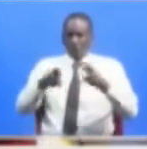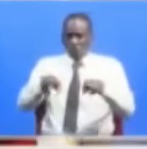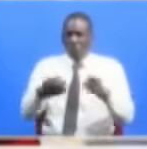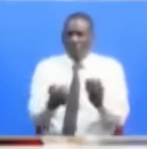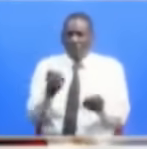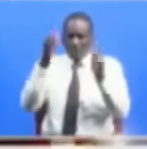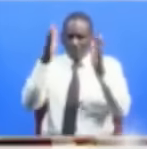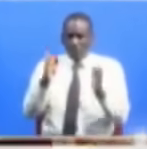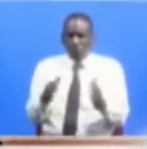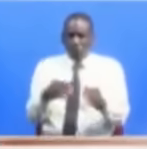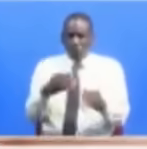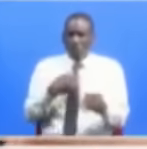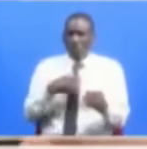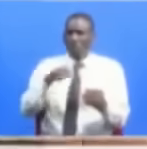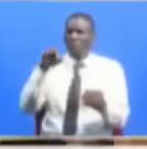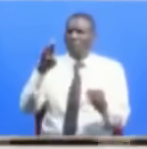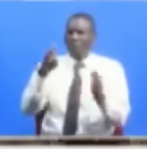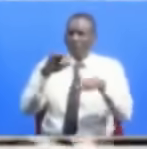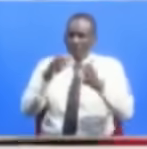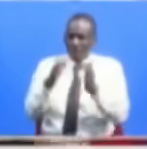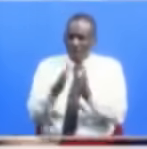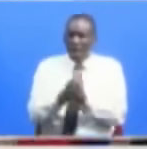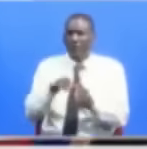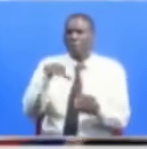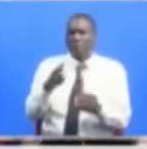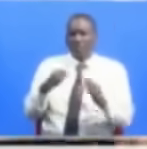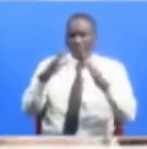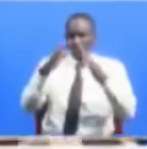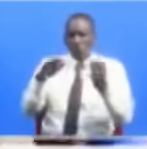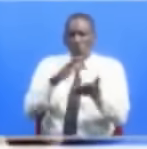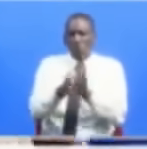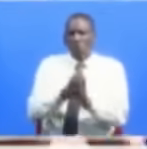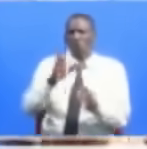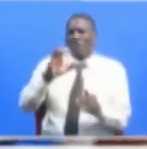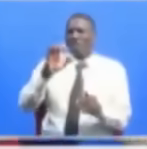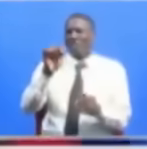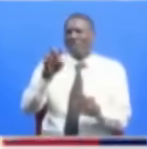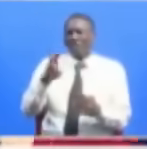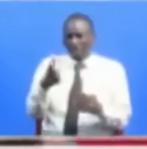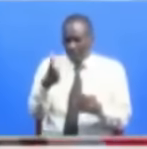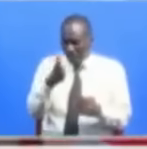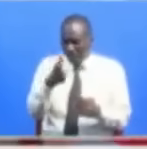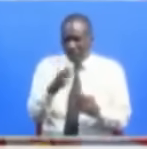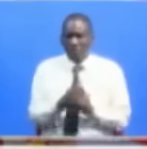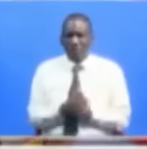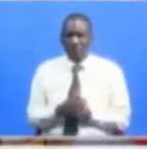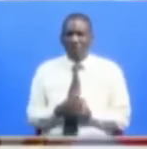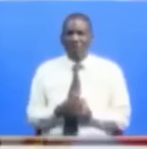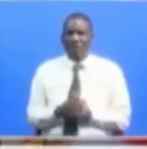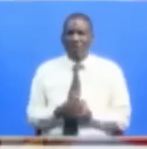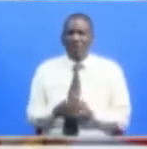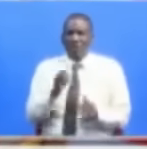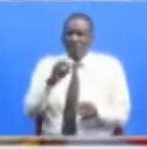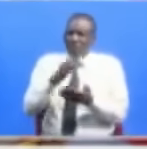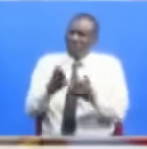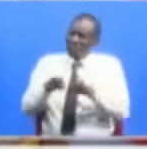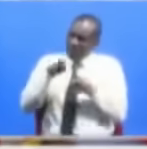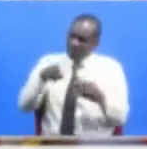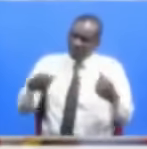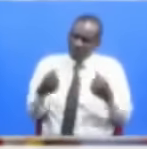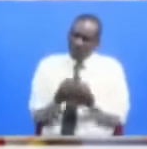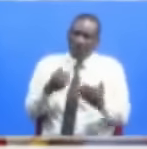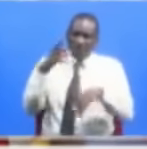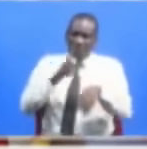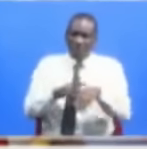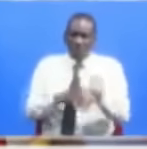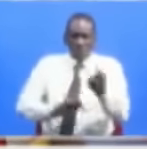Mtu yote ambaye na operate BNB bila CCTV camera, kitu kama hiki fanyika, next